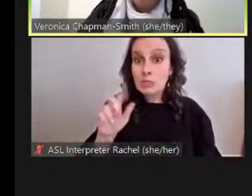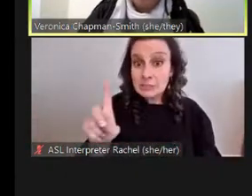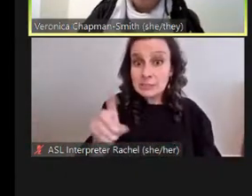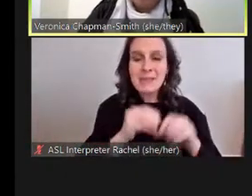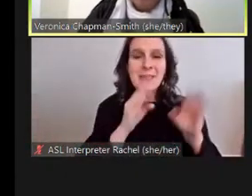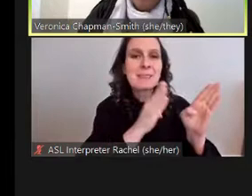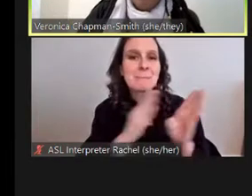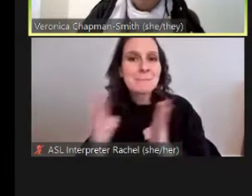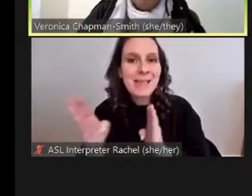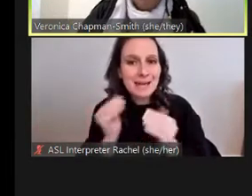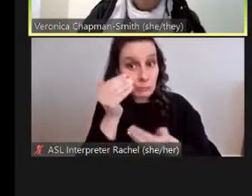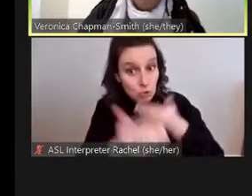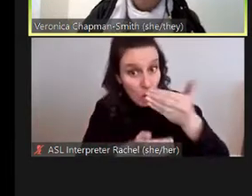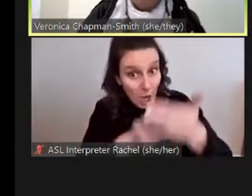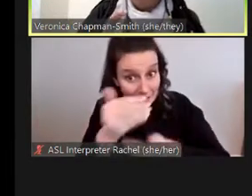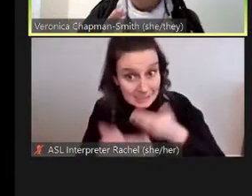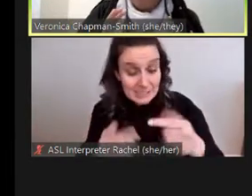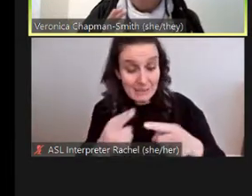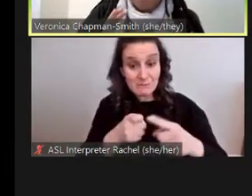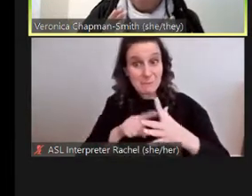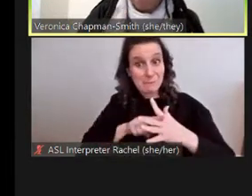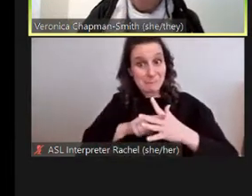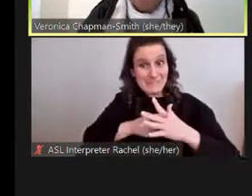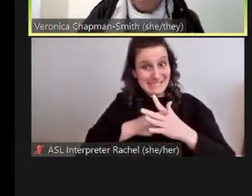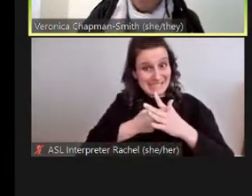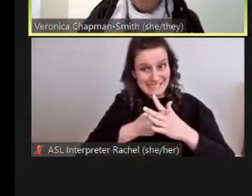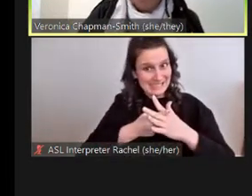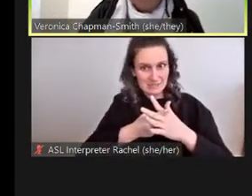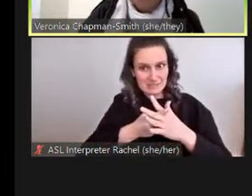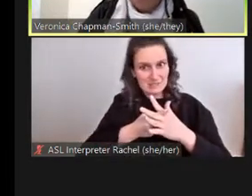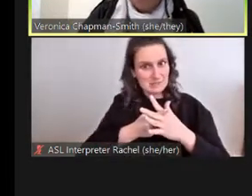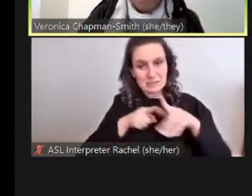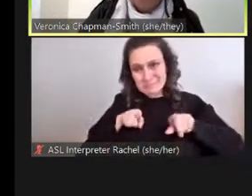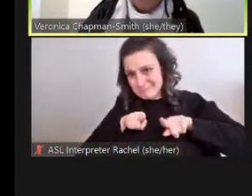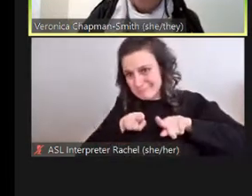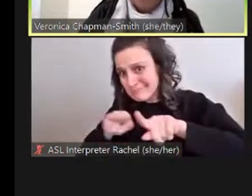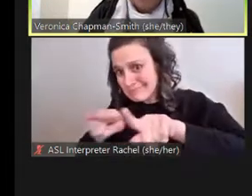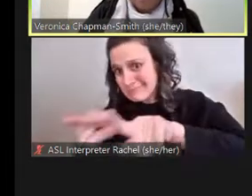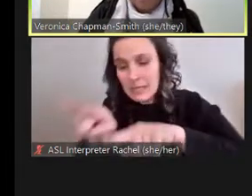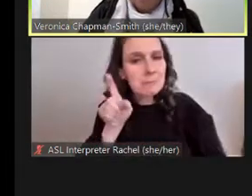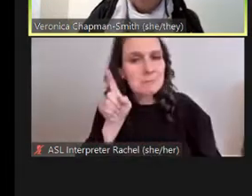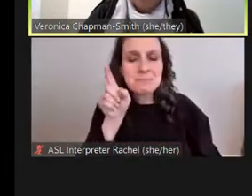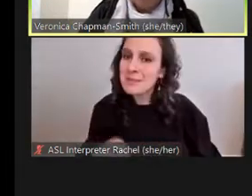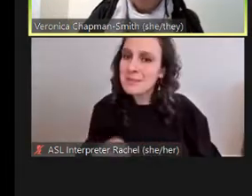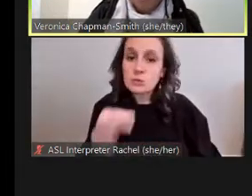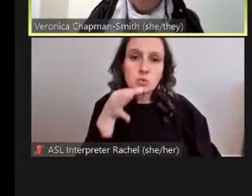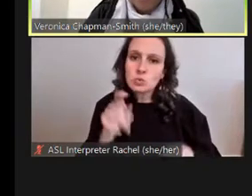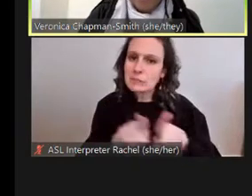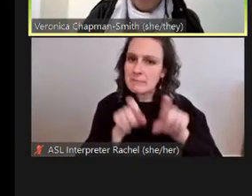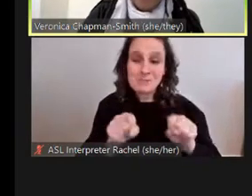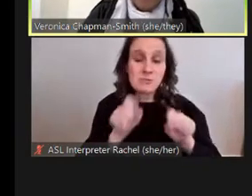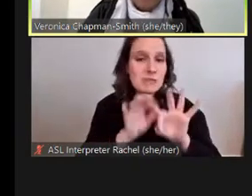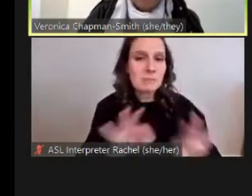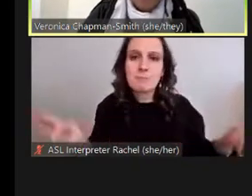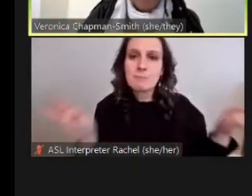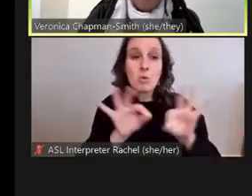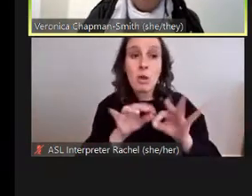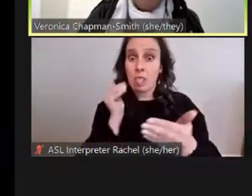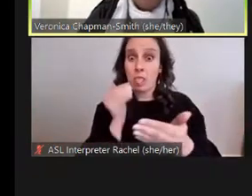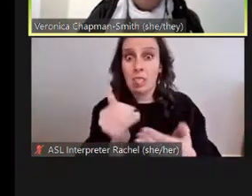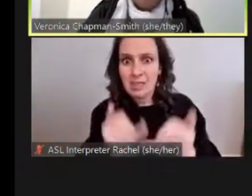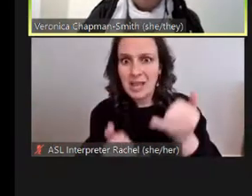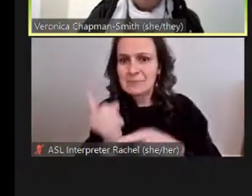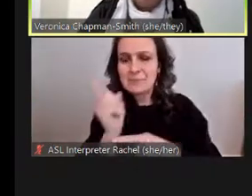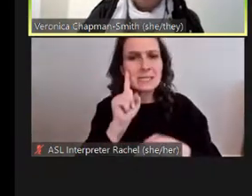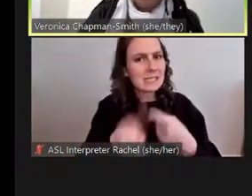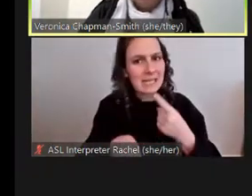planning process from the very beginning or as soon as possible is really important. It needs to become